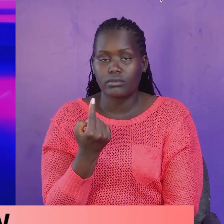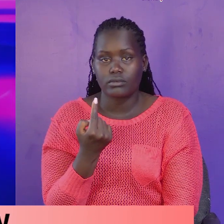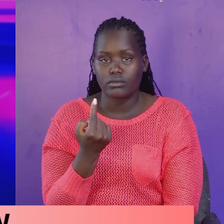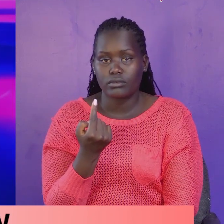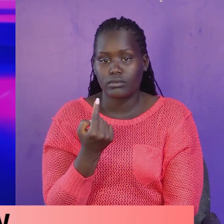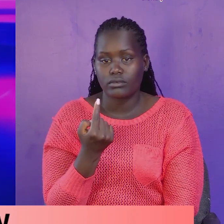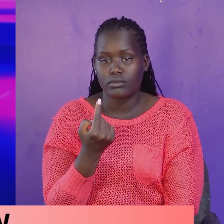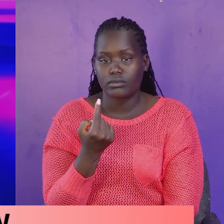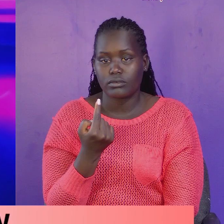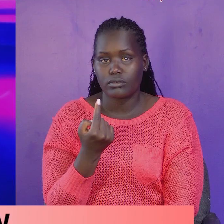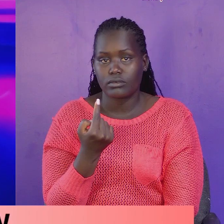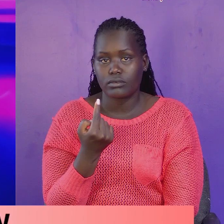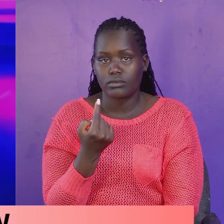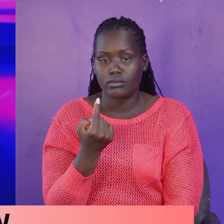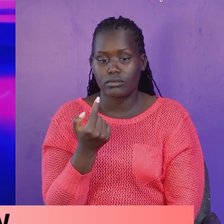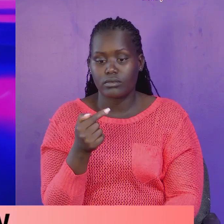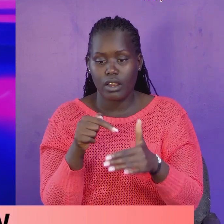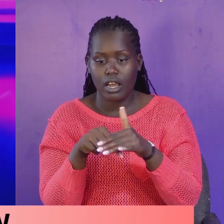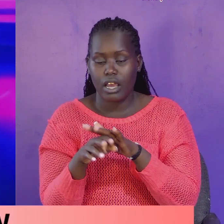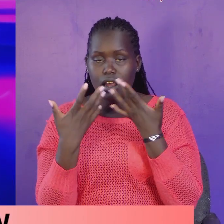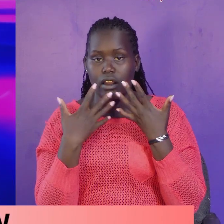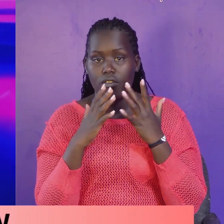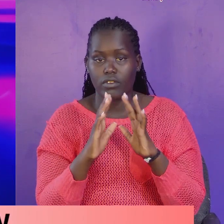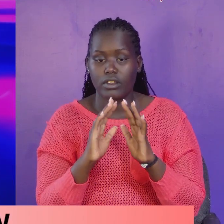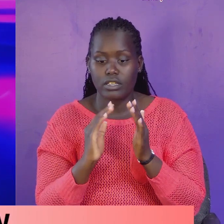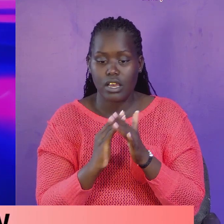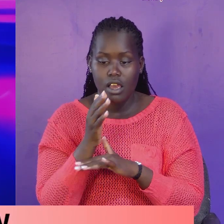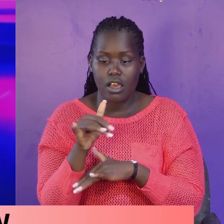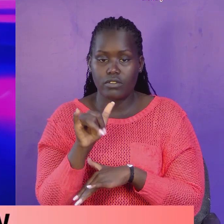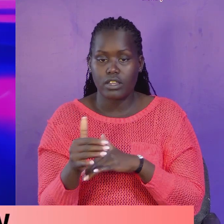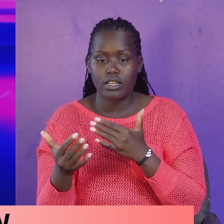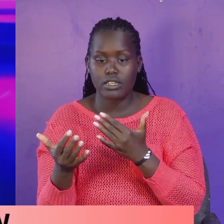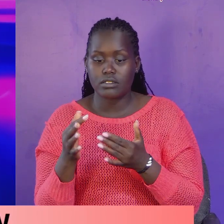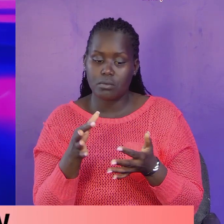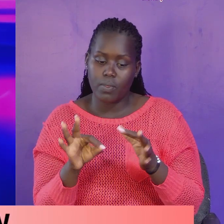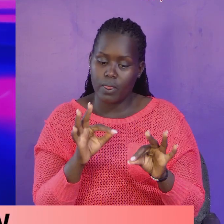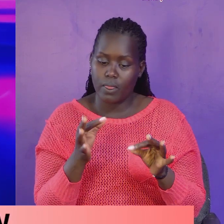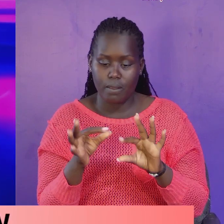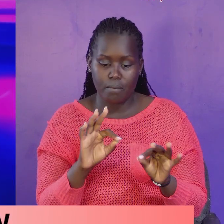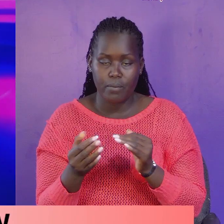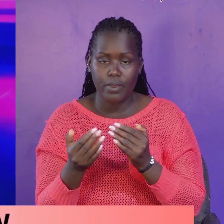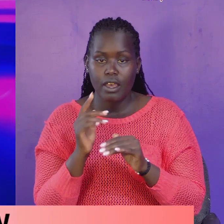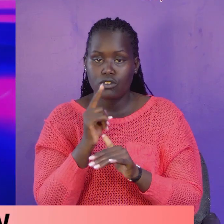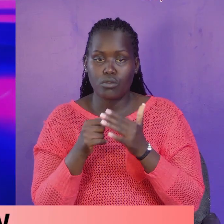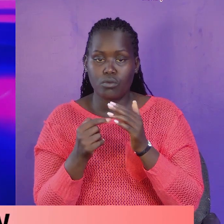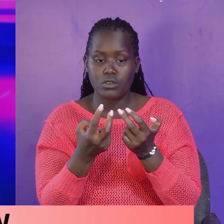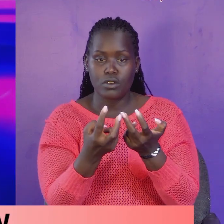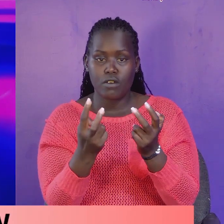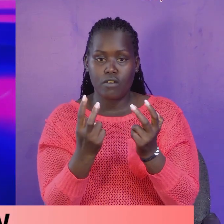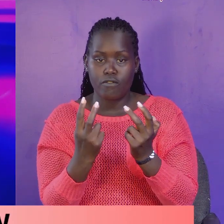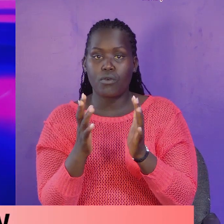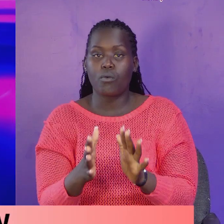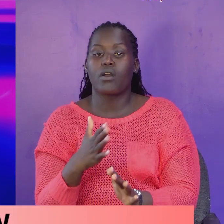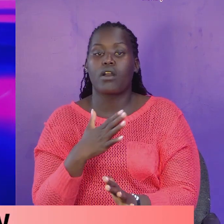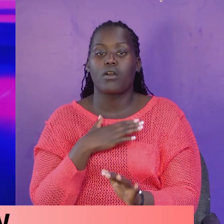They are already in. So after that analysis, I'm sure our viewer, you can